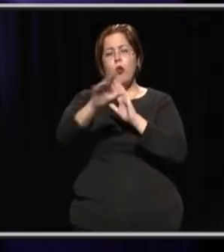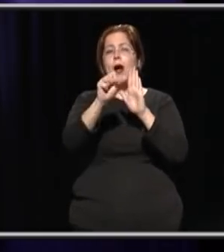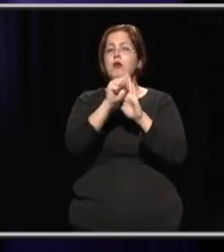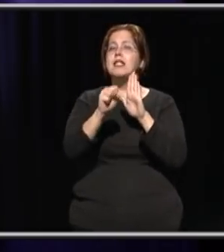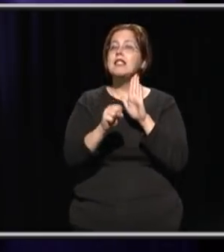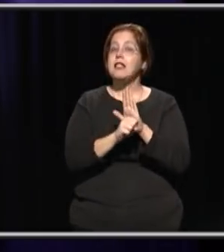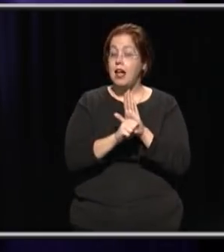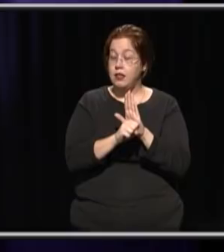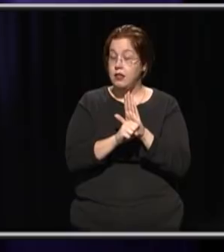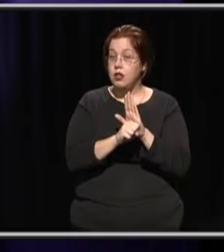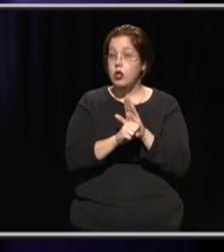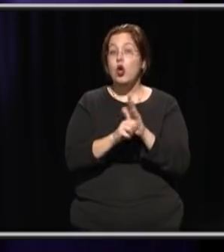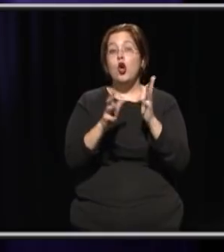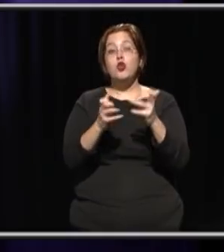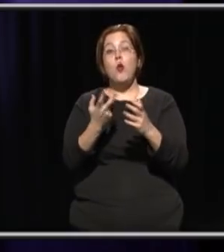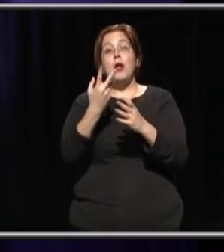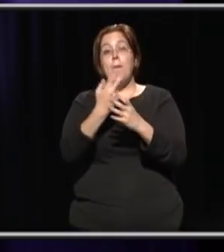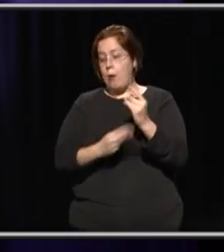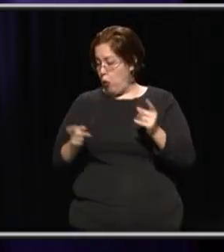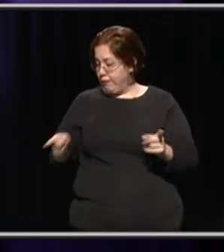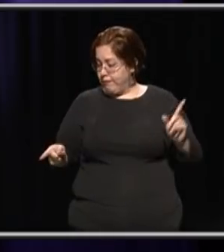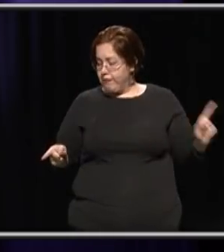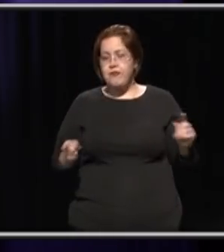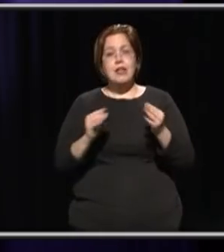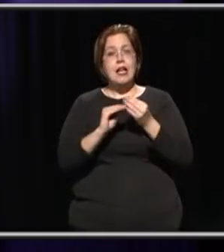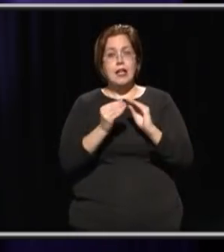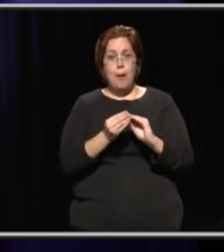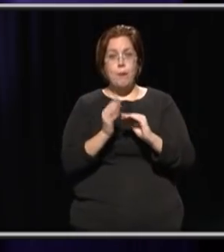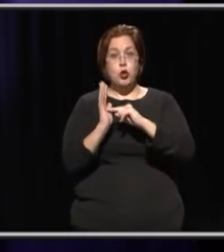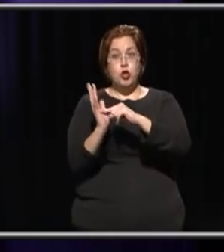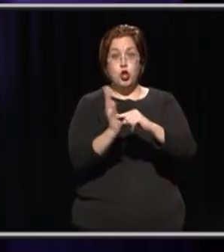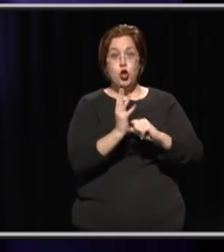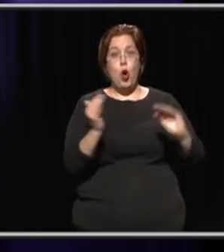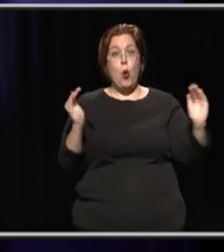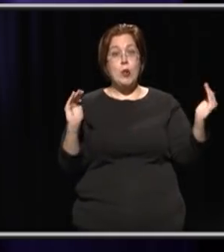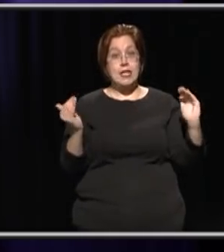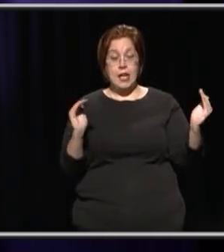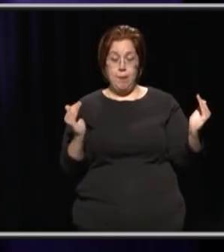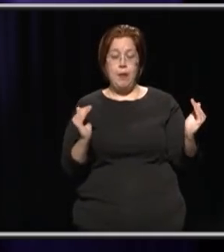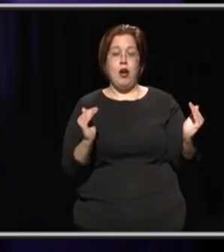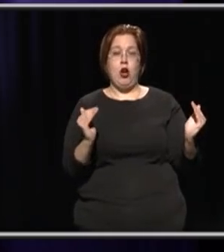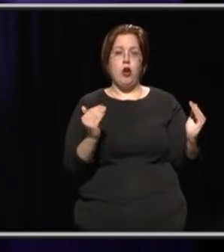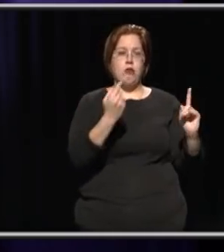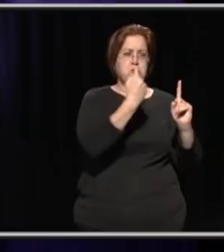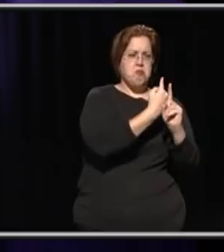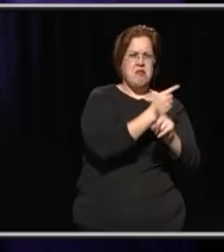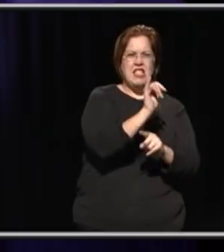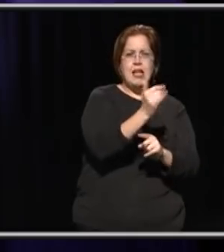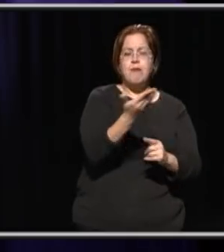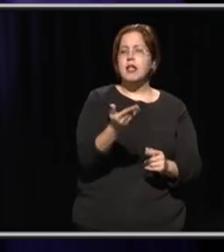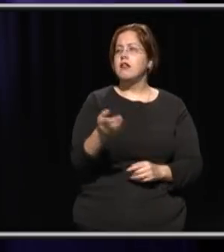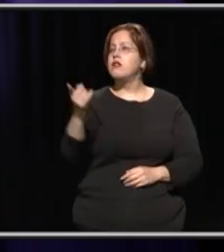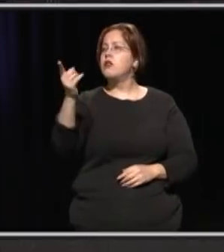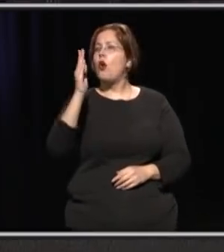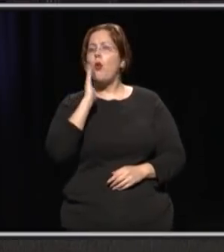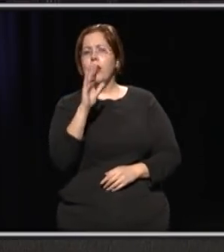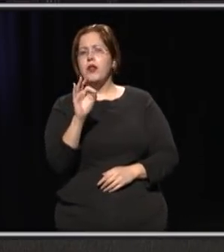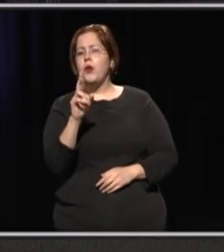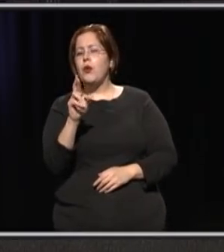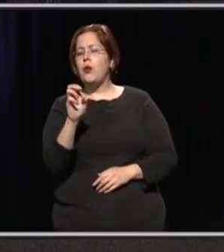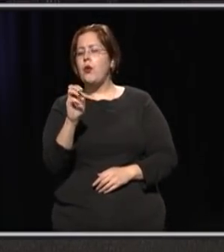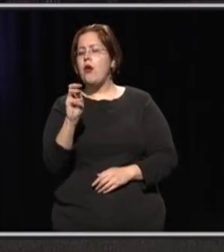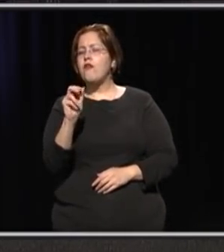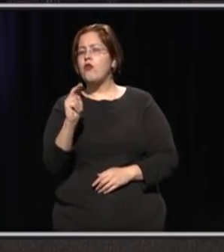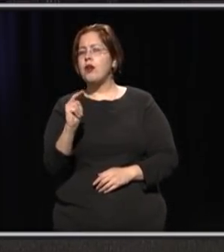And so we wanted to have both of those numbers to be able to compare apples to apples. Will the Freeman Coliseum and